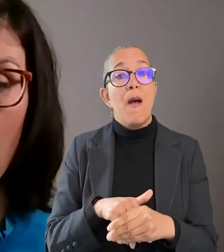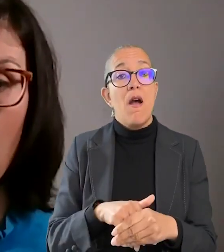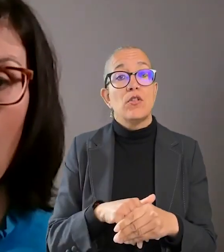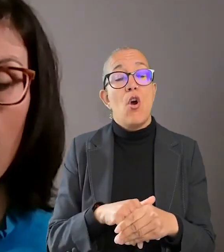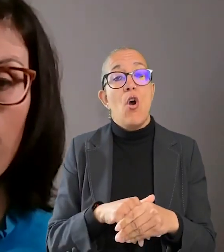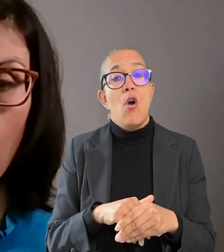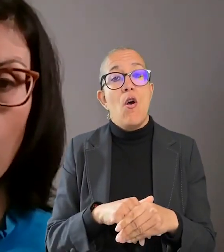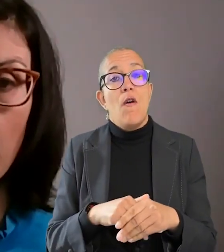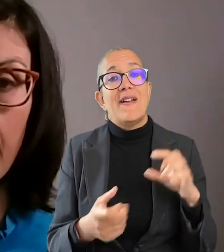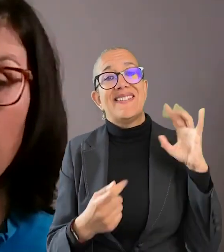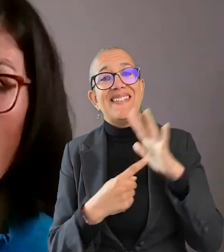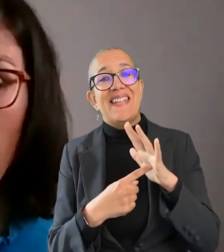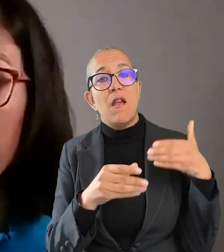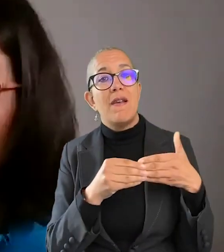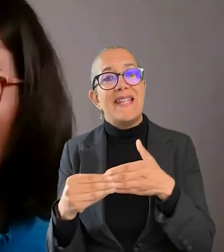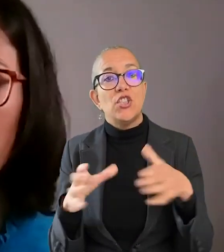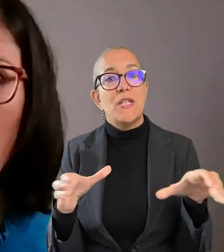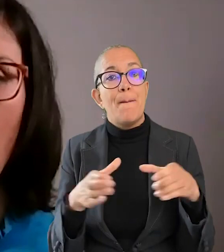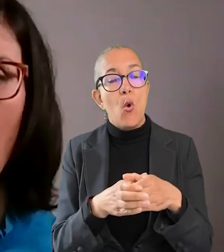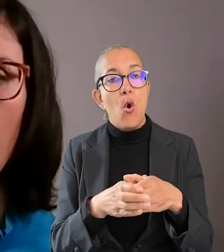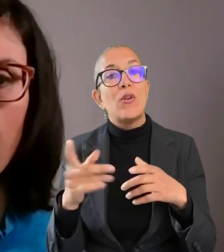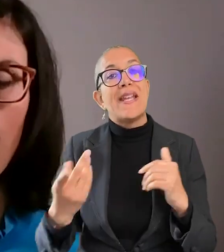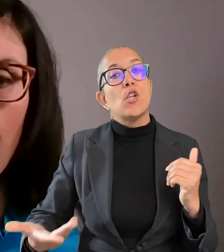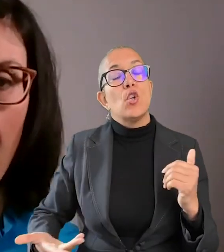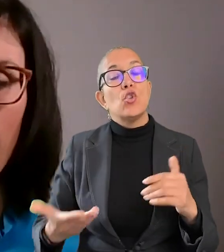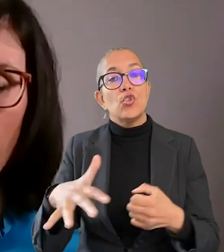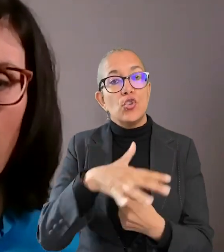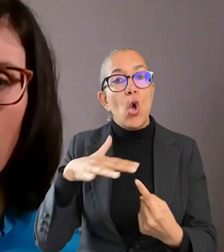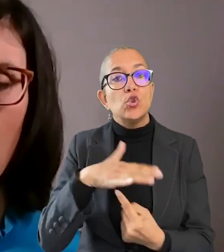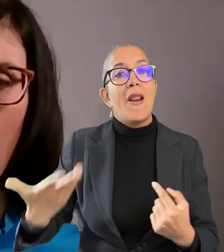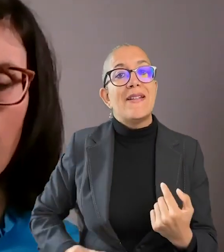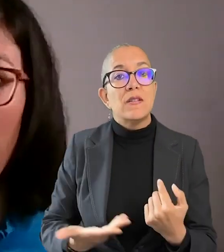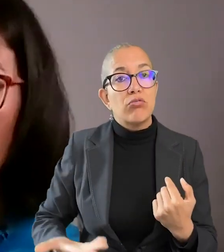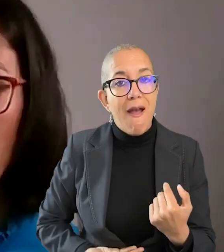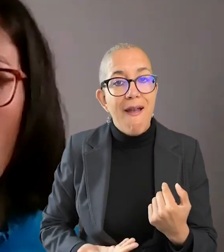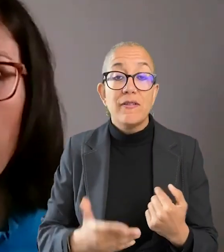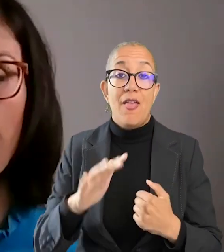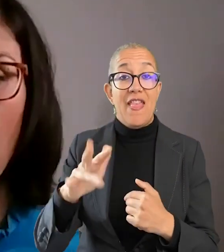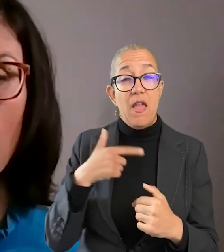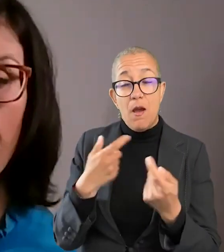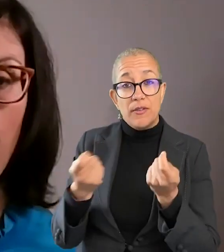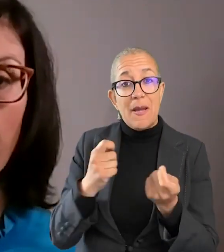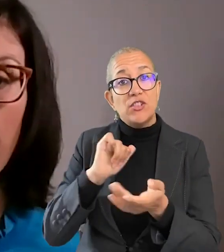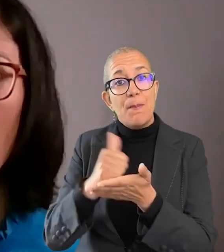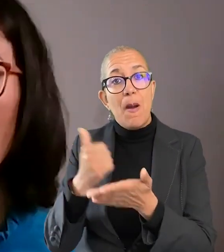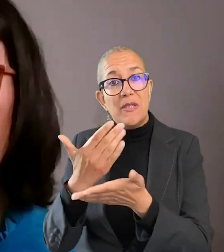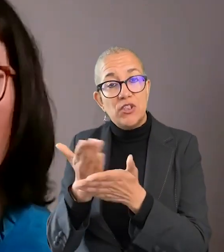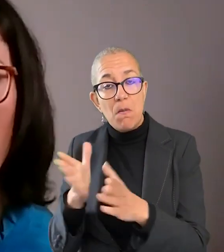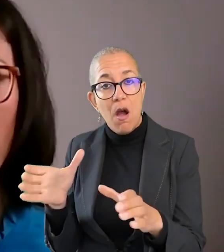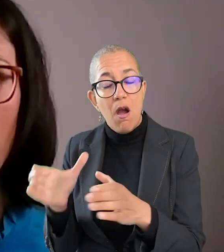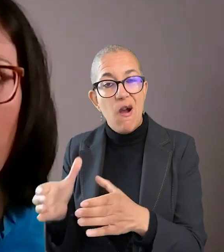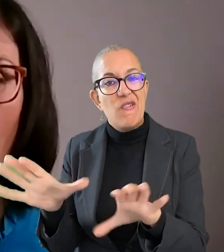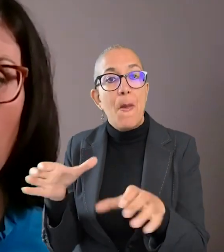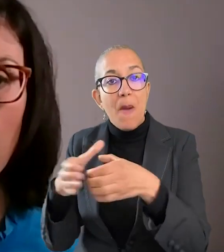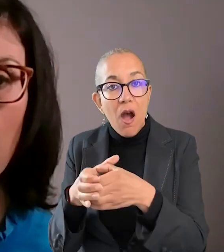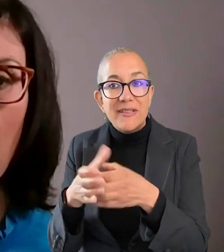leadership board in a social enterprise. And so there as well, I was managing the publishing arm of the party. I was dealing with